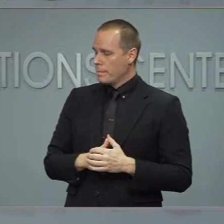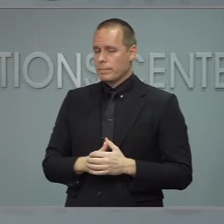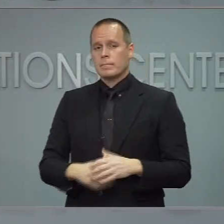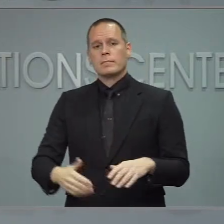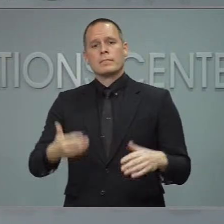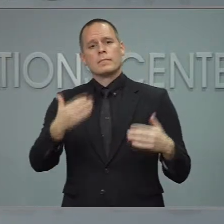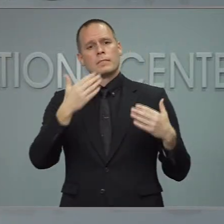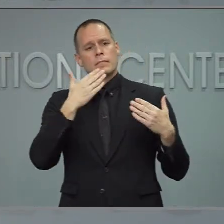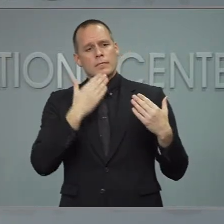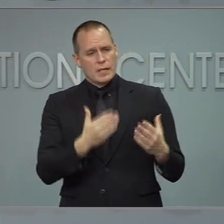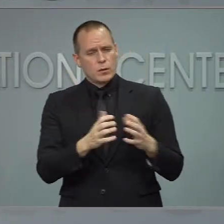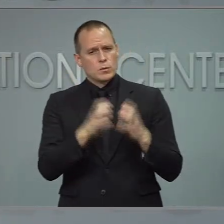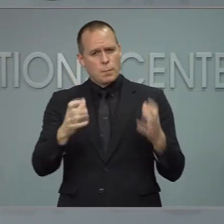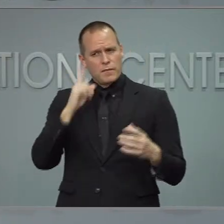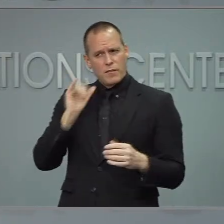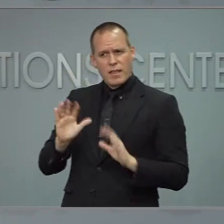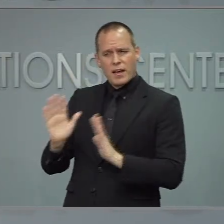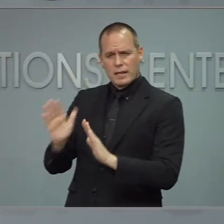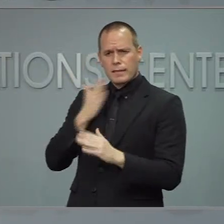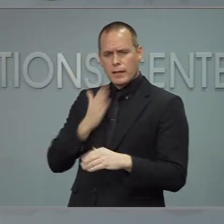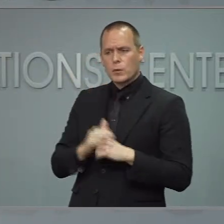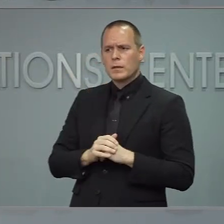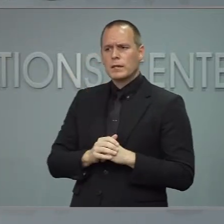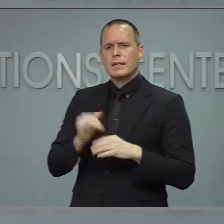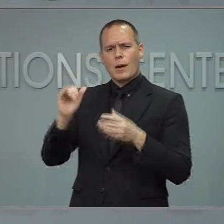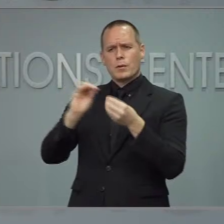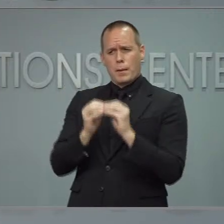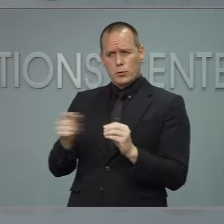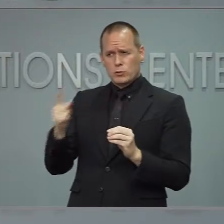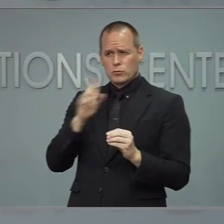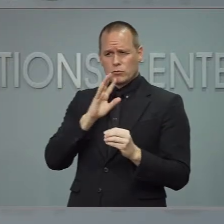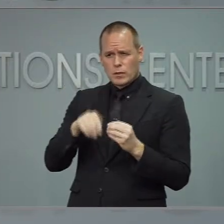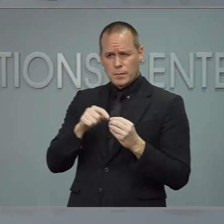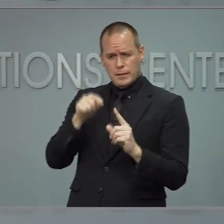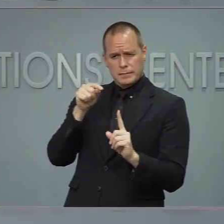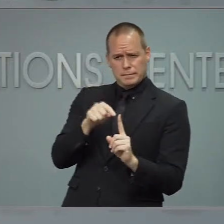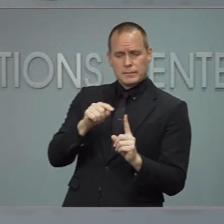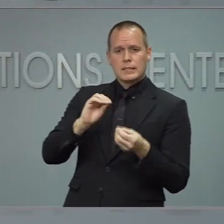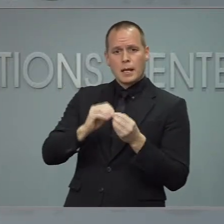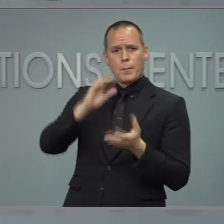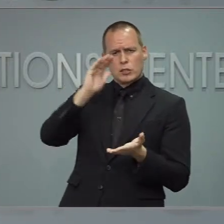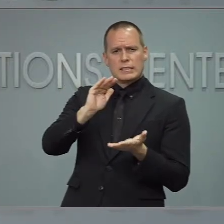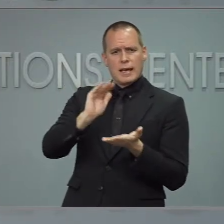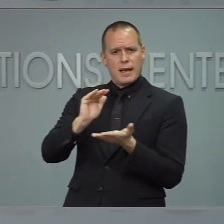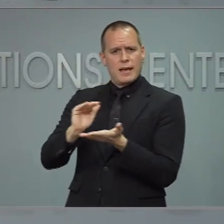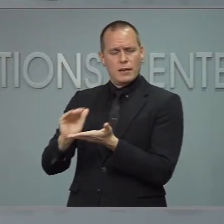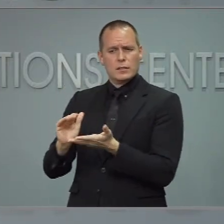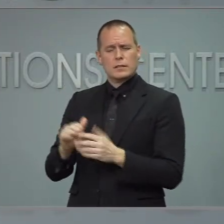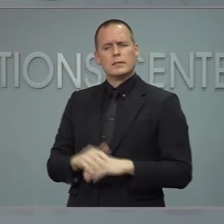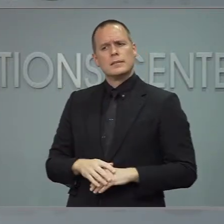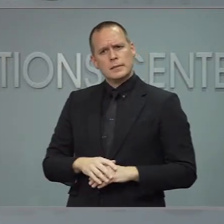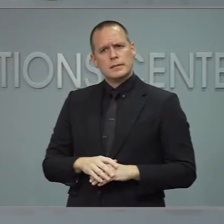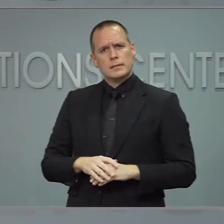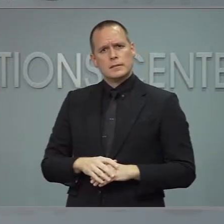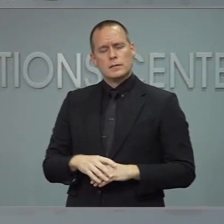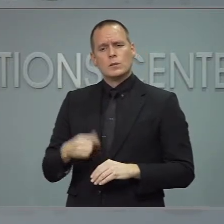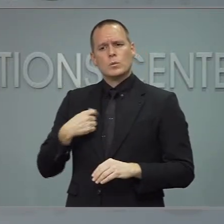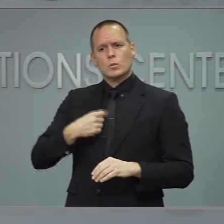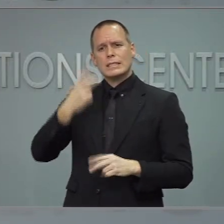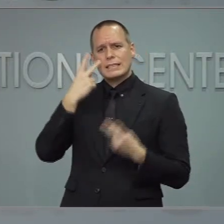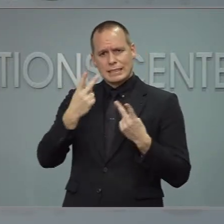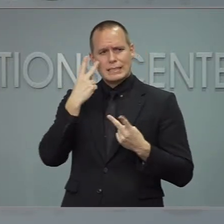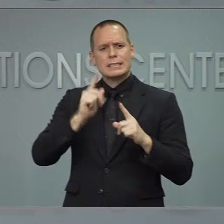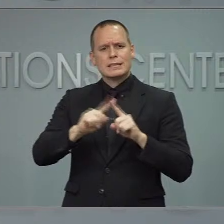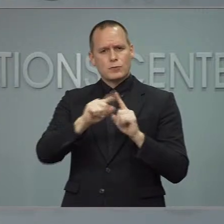Thank you so much for that. And as far as the numbers that you're referencing that continue to go down, we've seen states across the